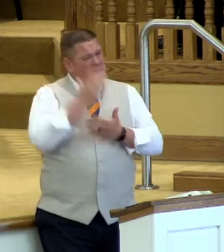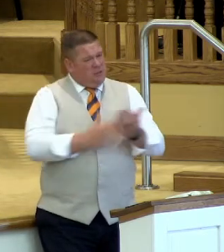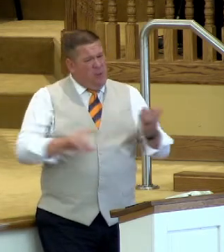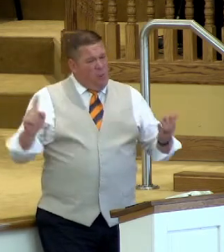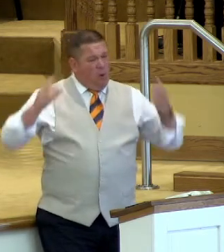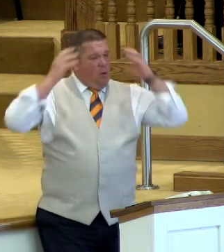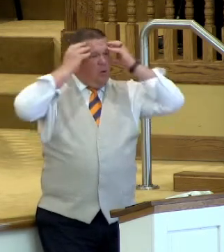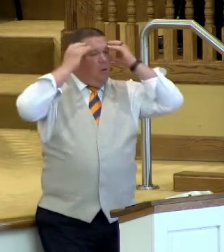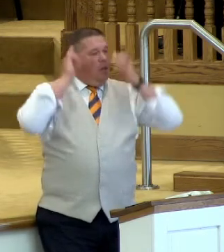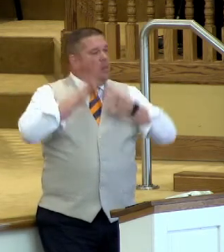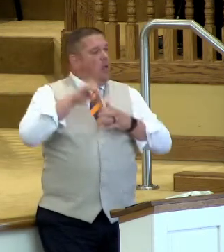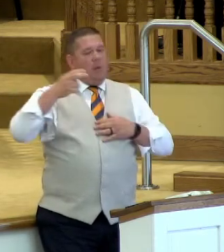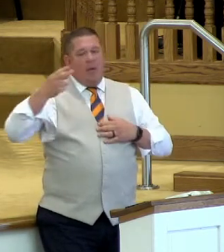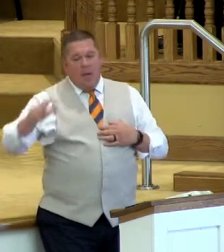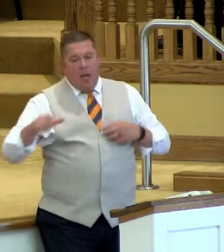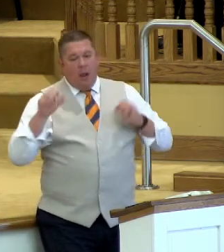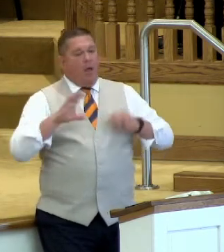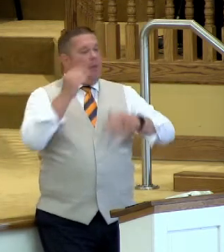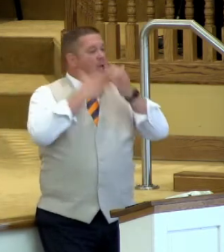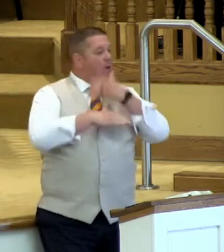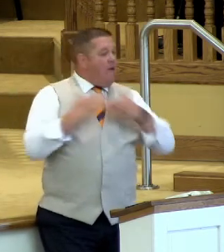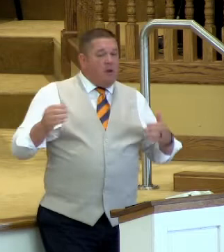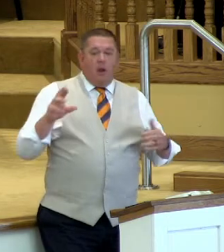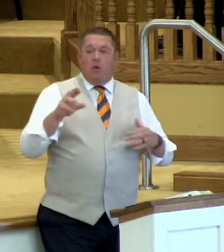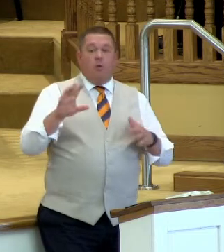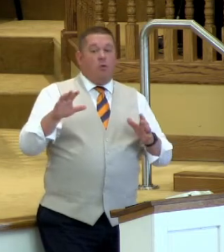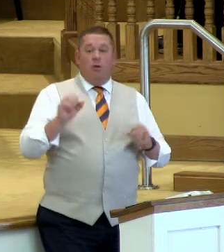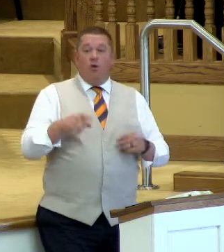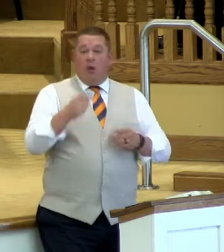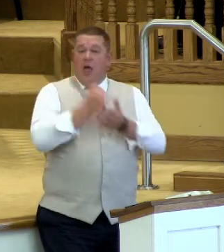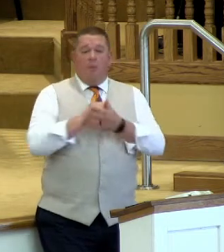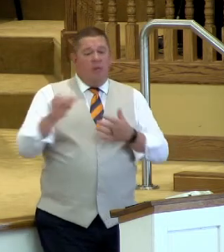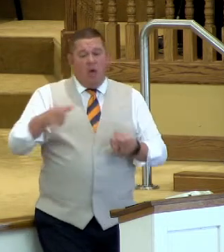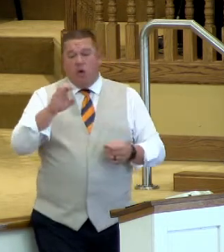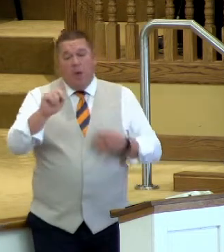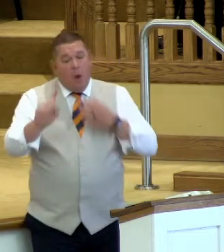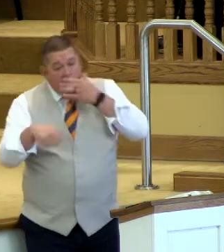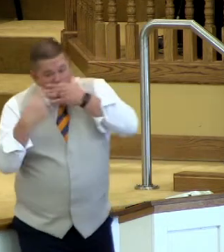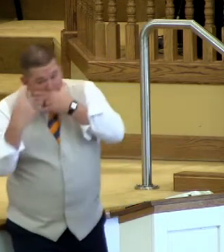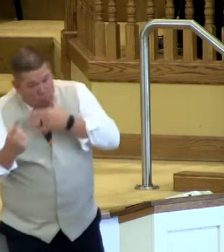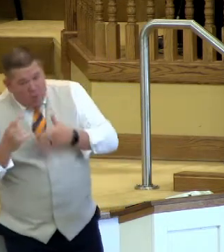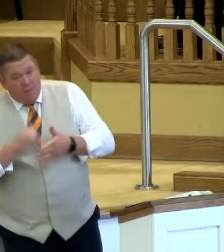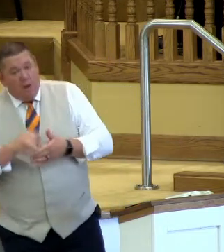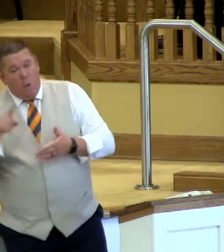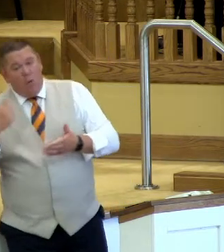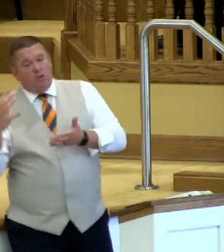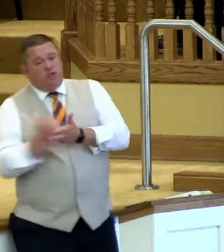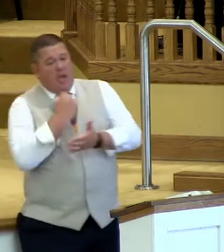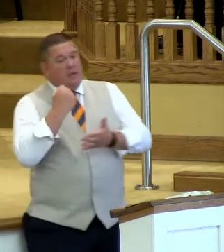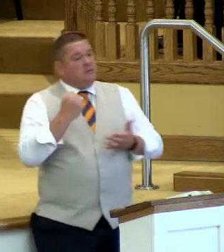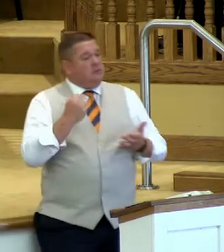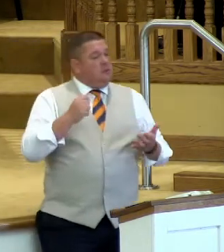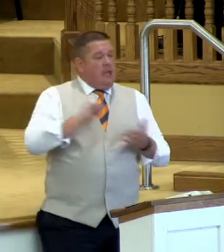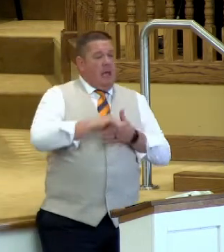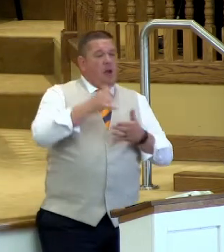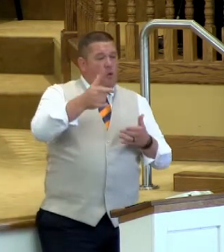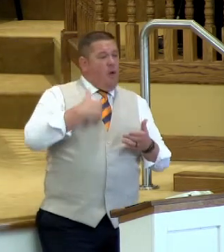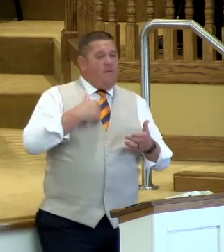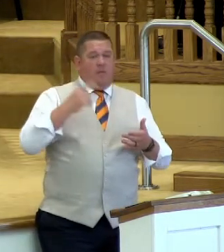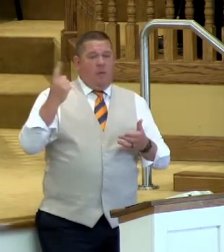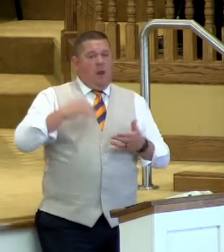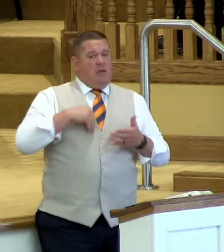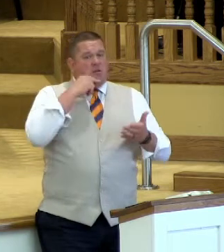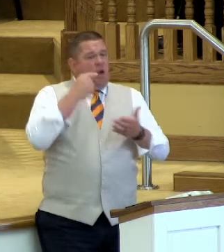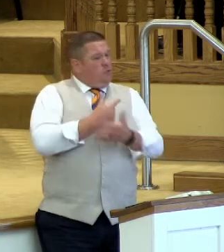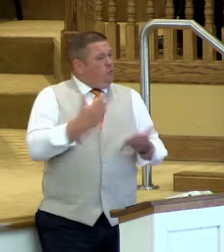eternity somewhere. That could be hell and that can be heaven, and only you can maybe help with that. You could be the only chance that someone gets at the gospel of